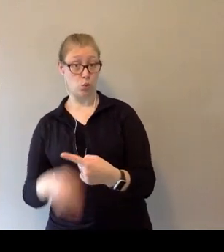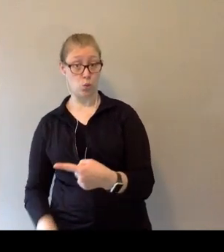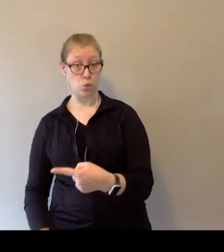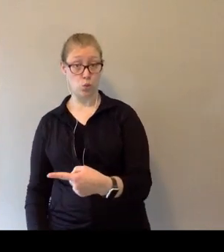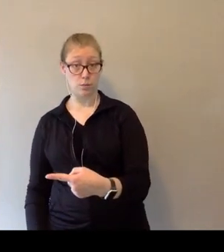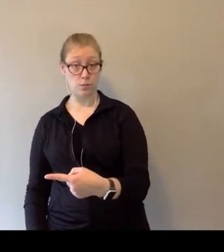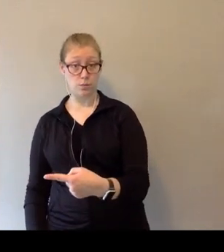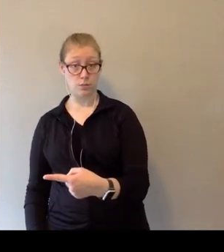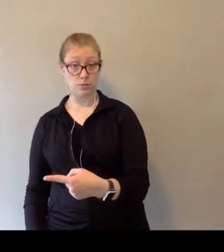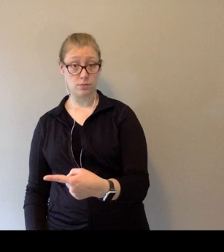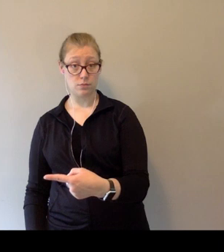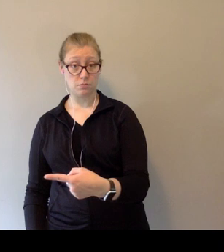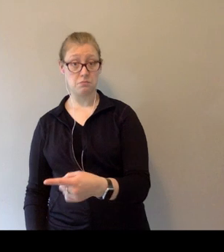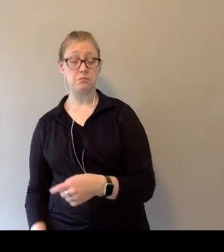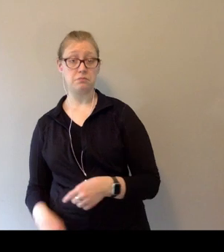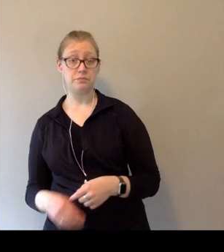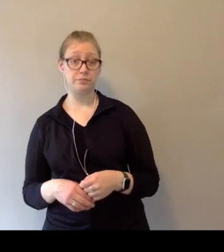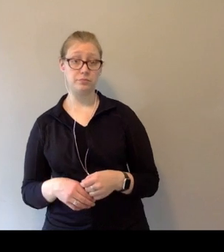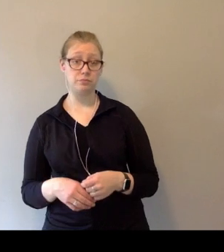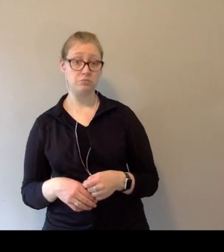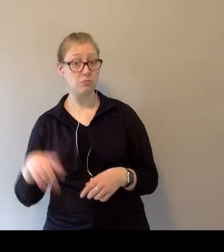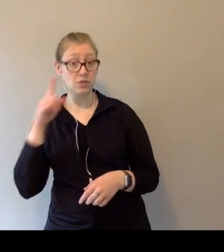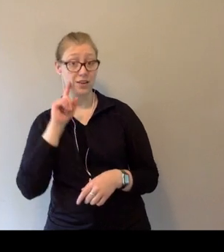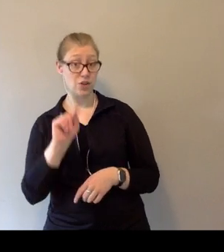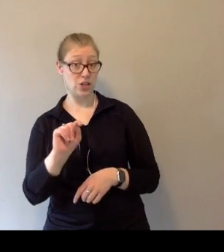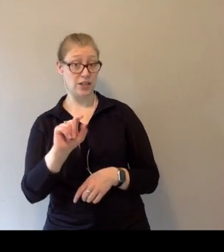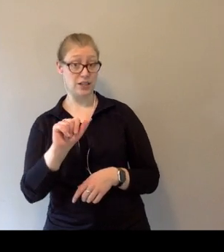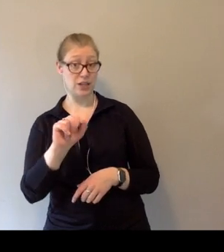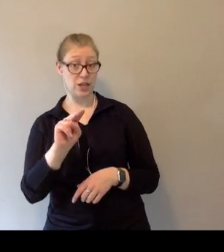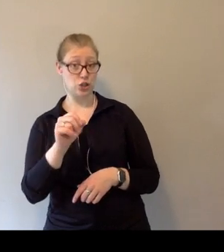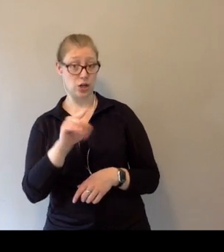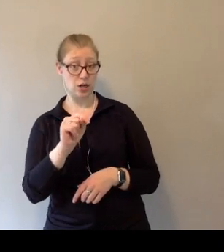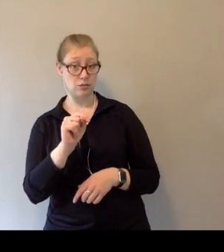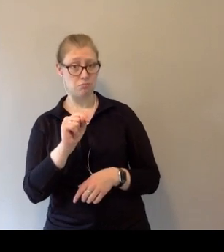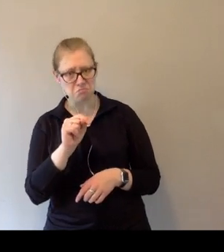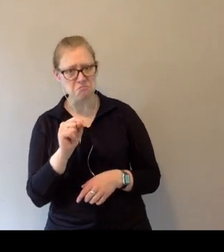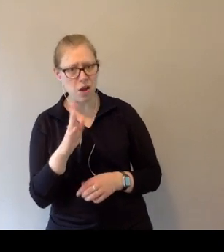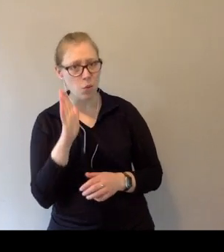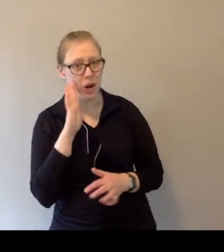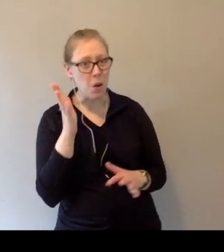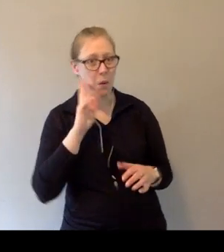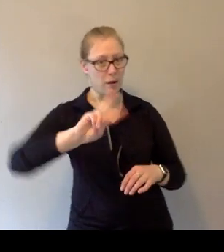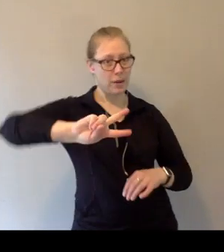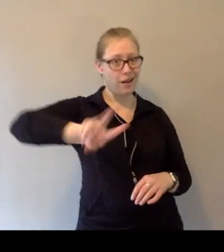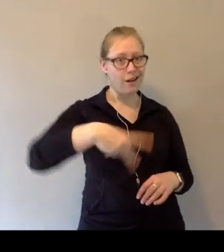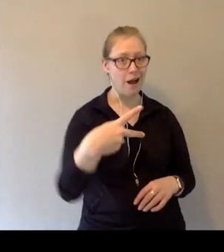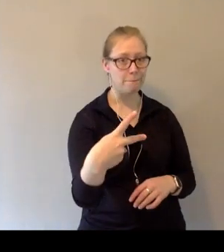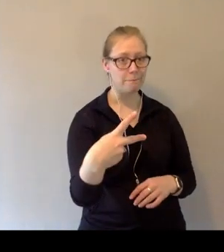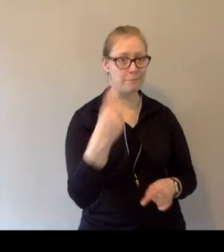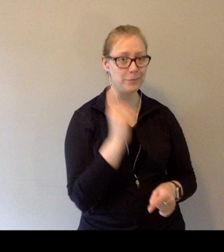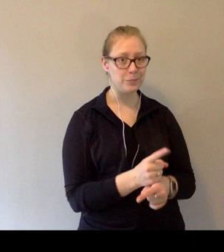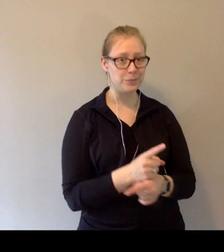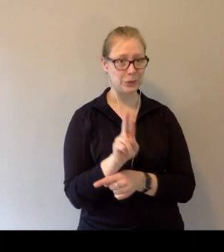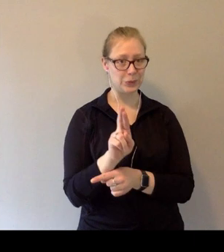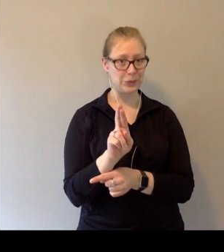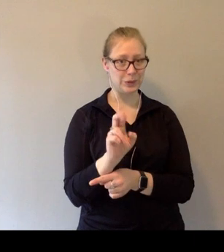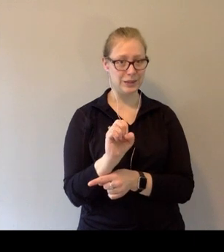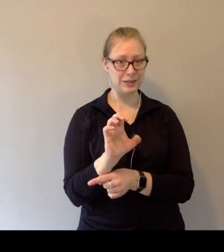going to be this. And for the tangent, we also know that it's going to be the reciprocal. So the tangent